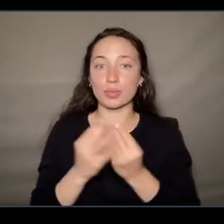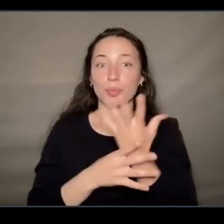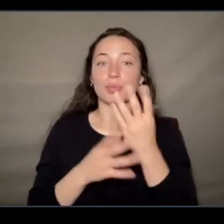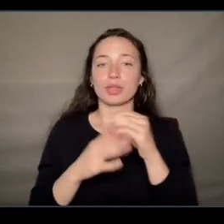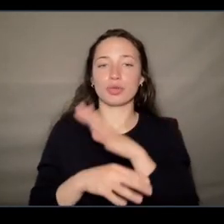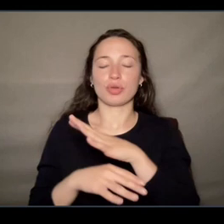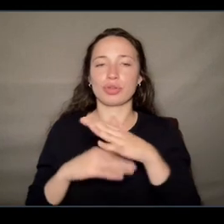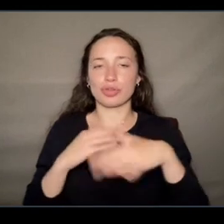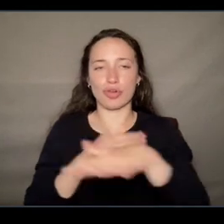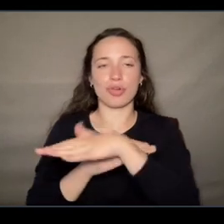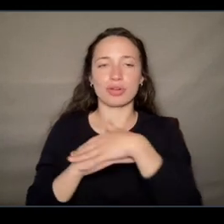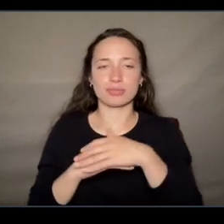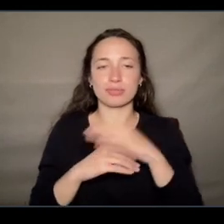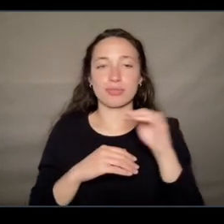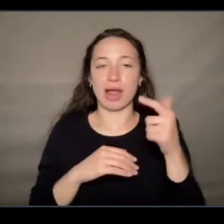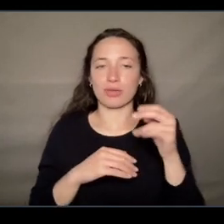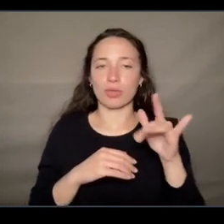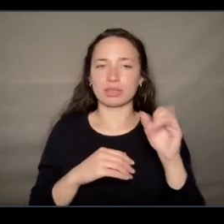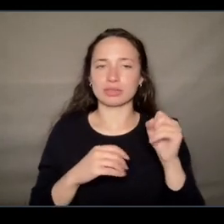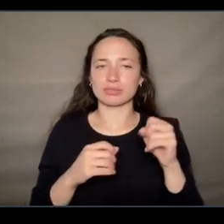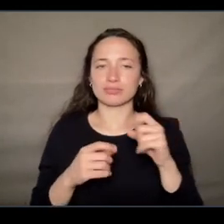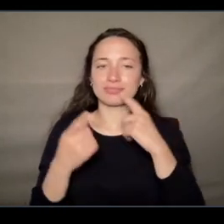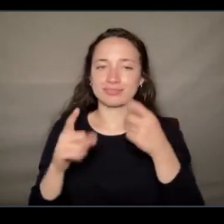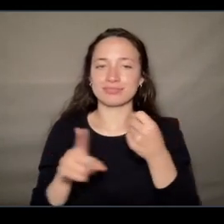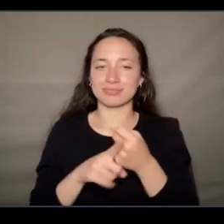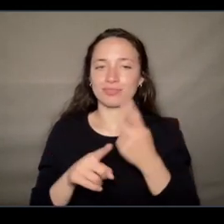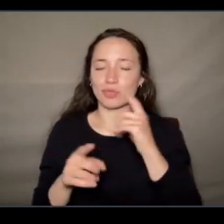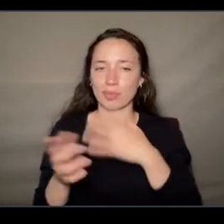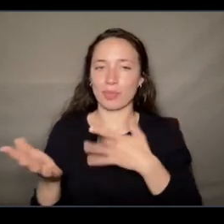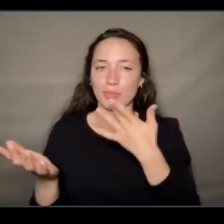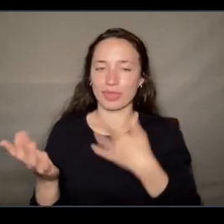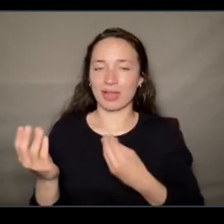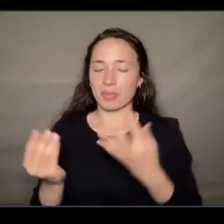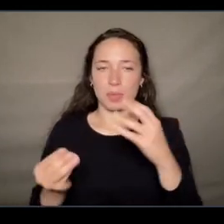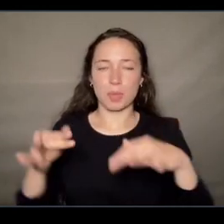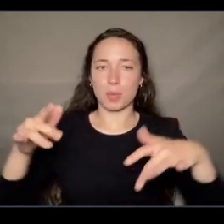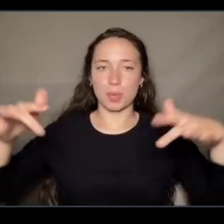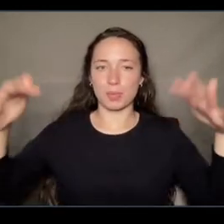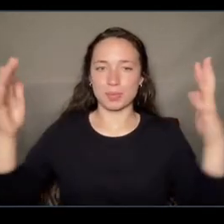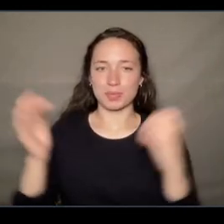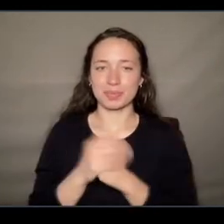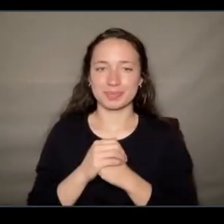in her yard. Magnolias, it just so happened, bloomed for my birthday.